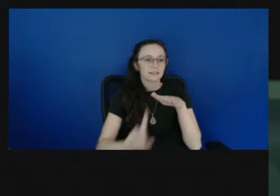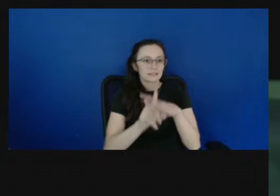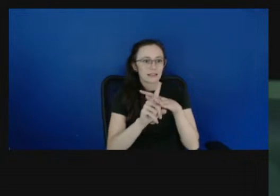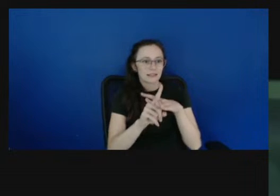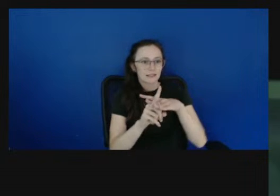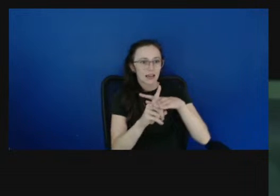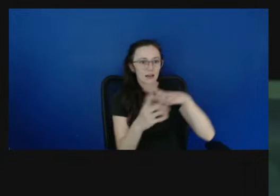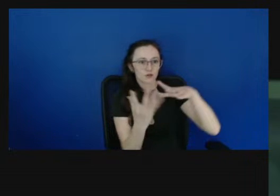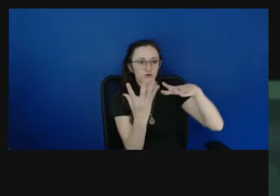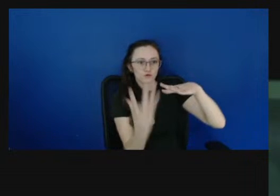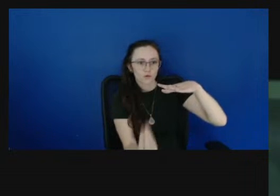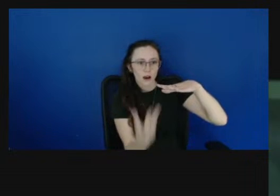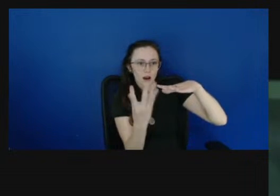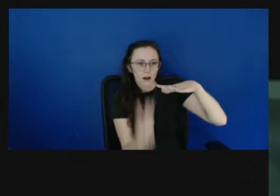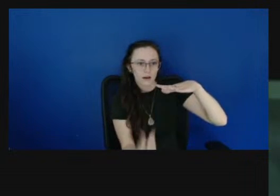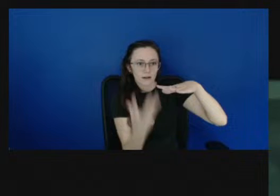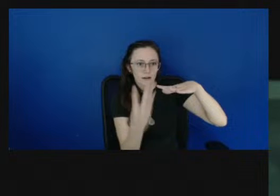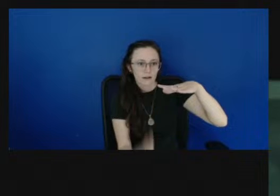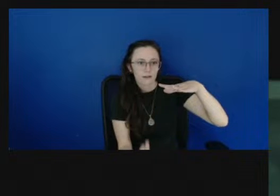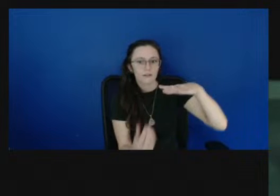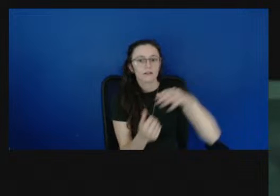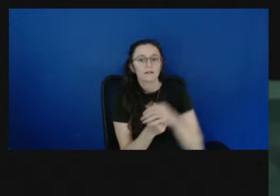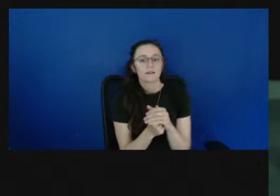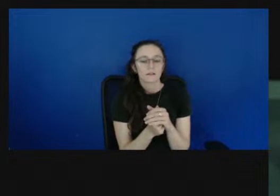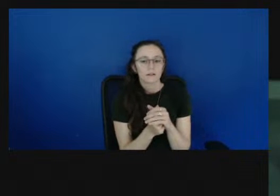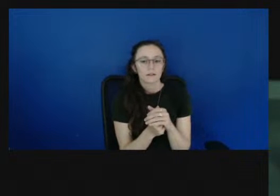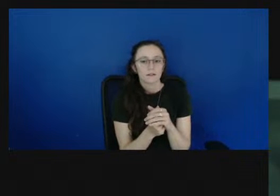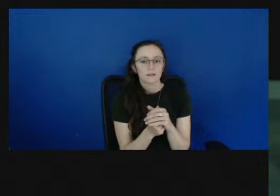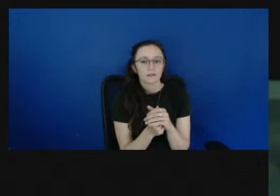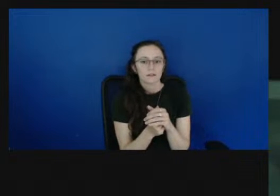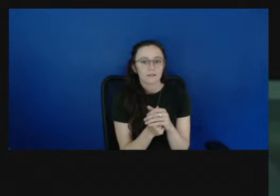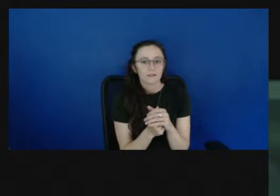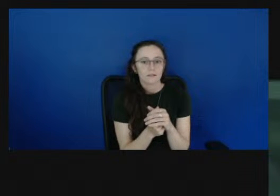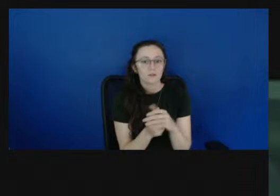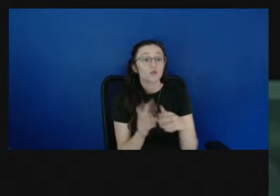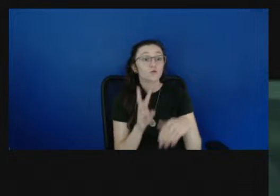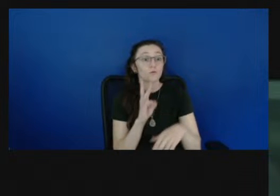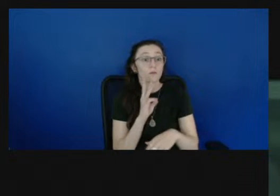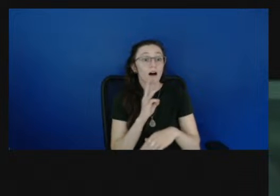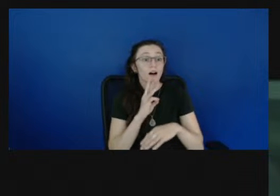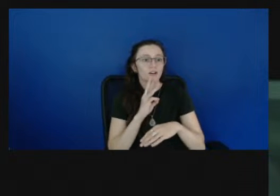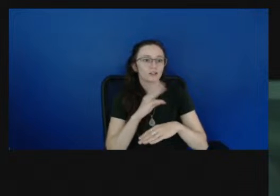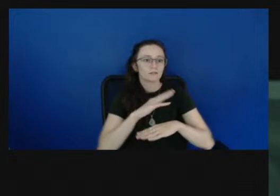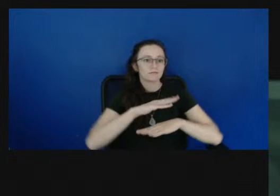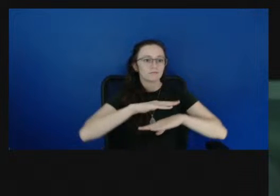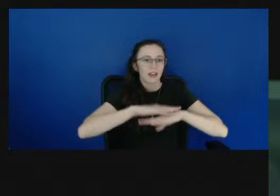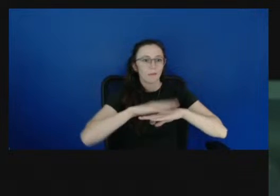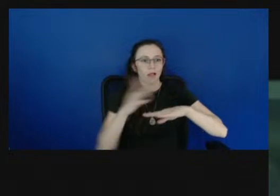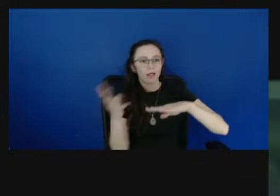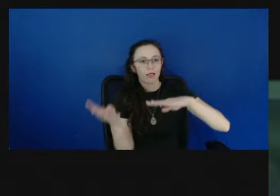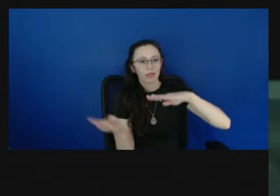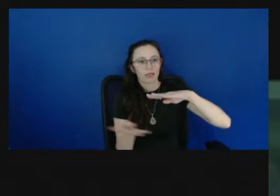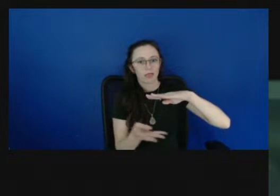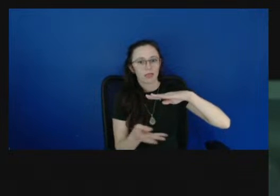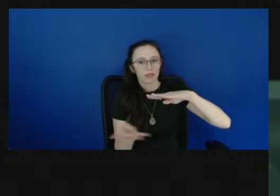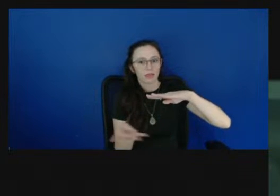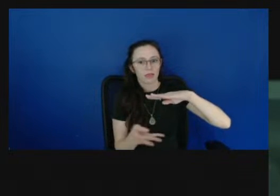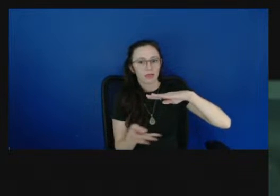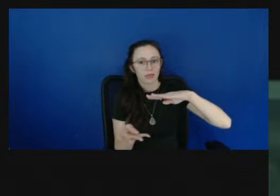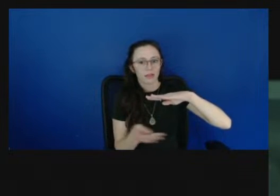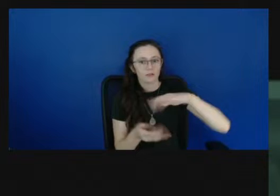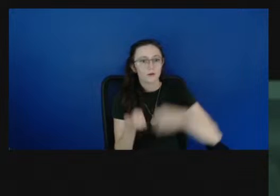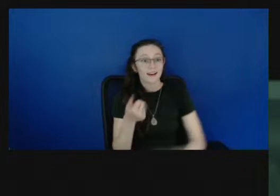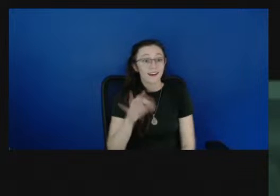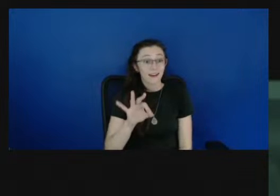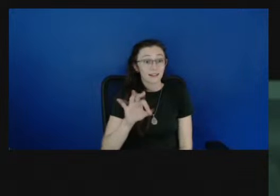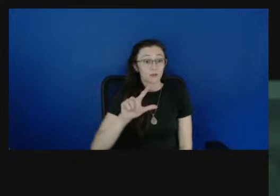The conduit was emptied down below the water table. And so, you know, if the 1924 model